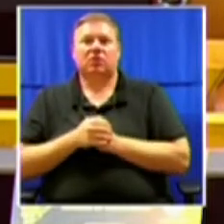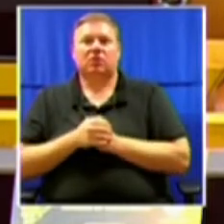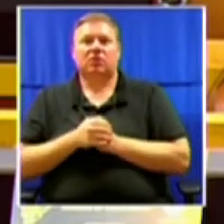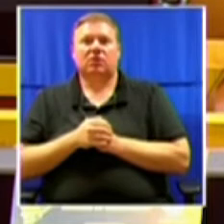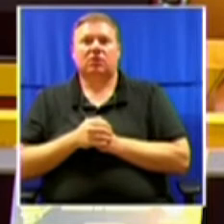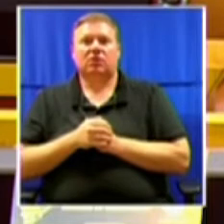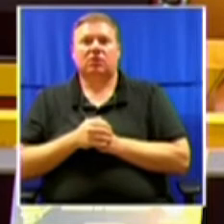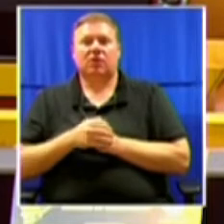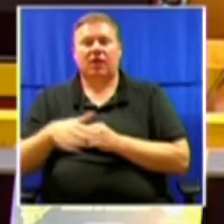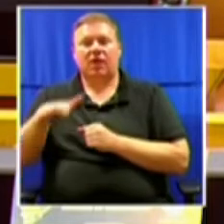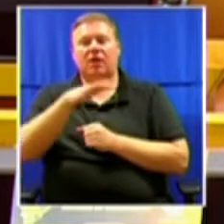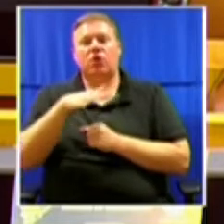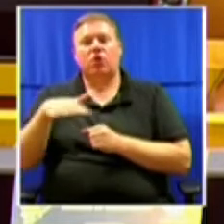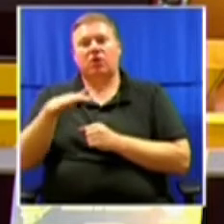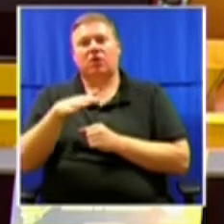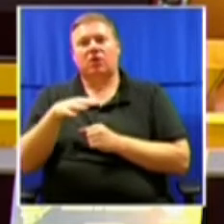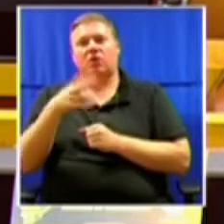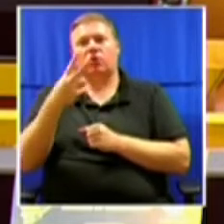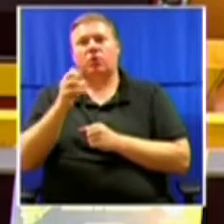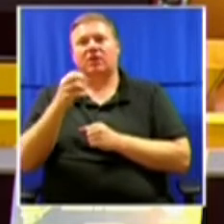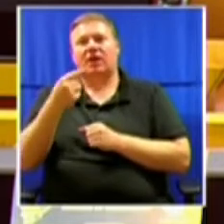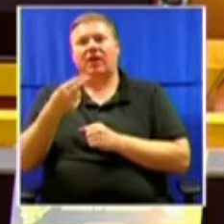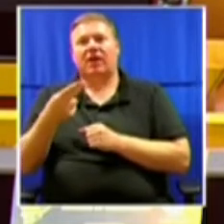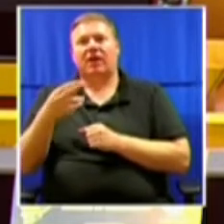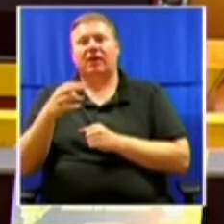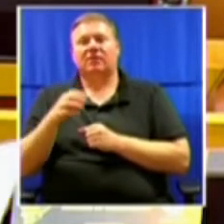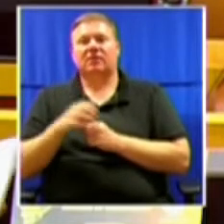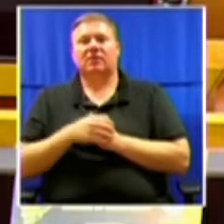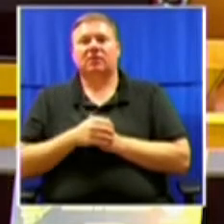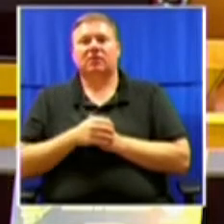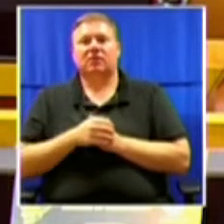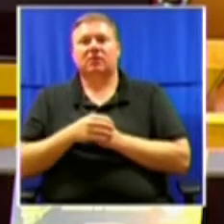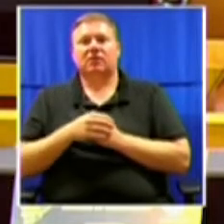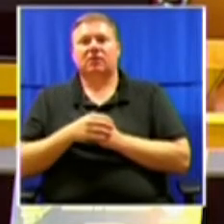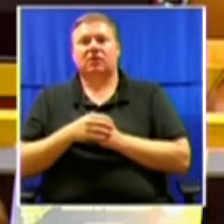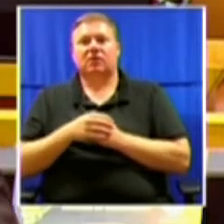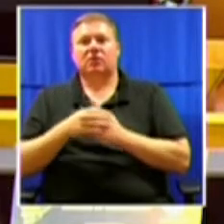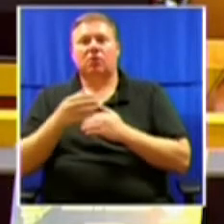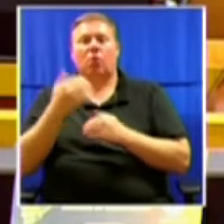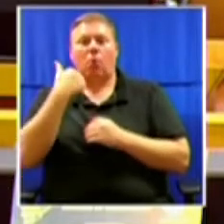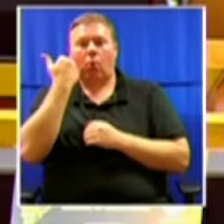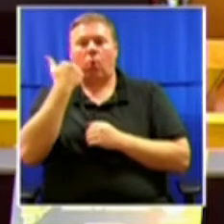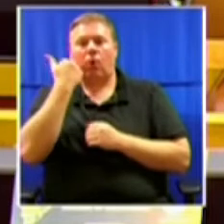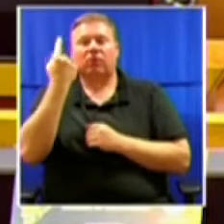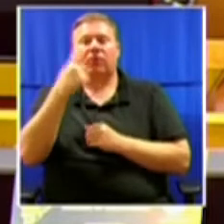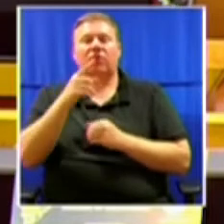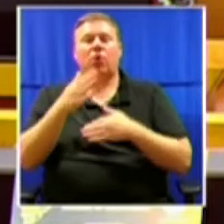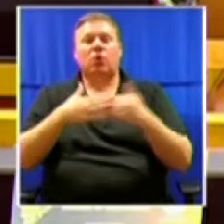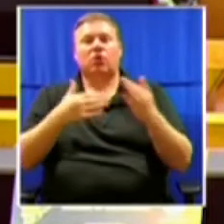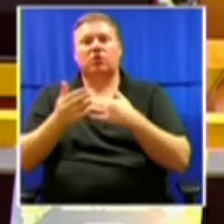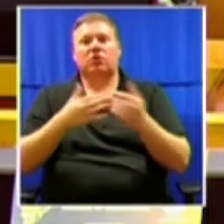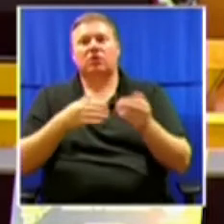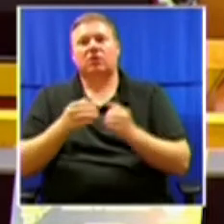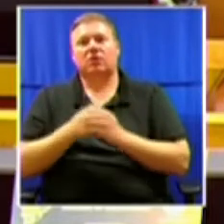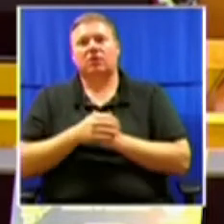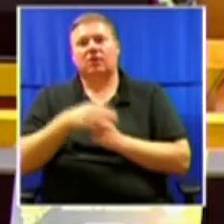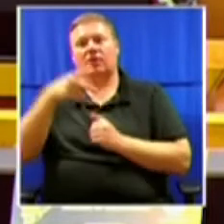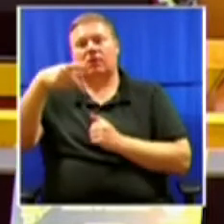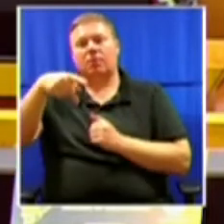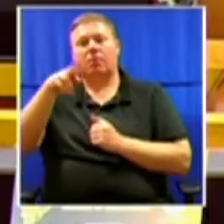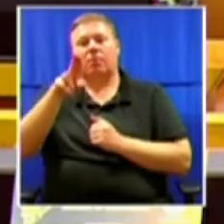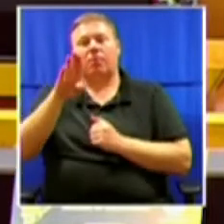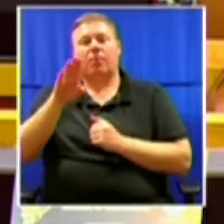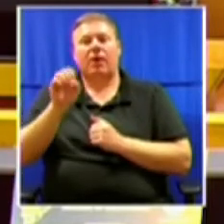20 hectares of the site that has been earmarked for the construction of the PUB's headquarters has